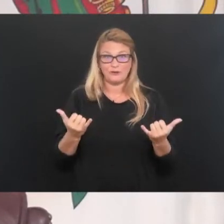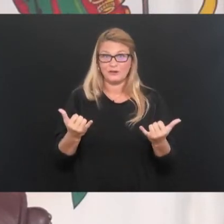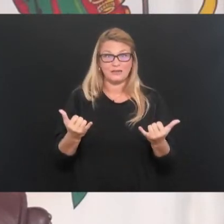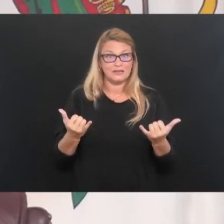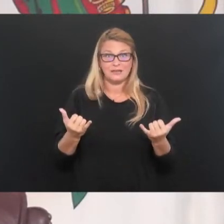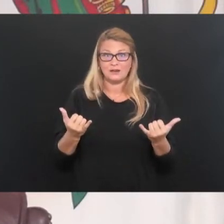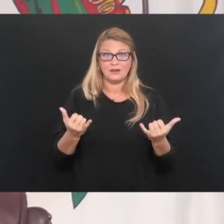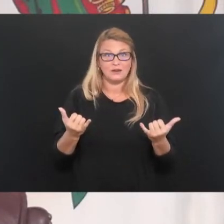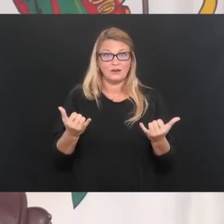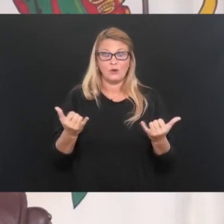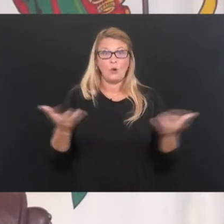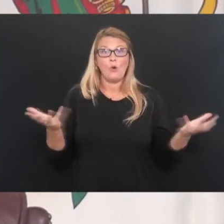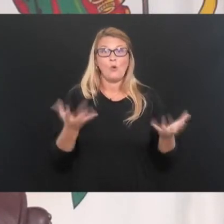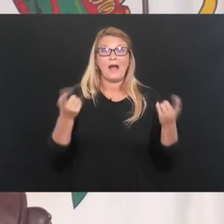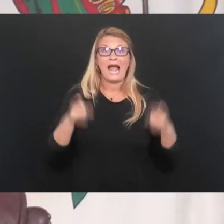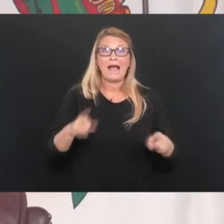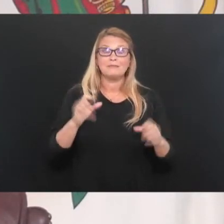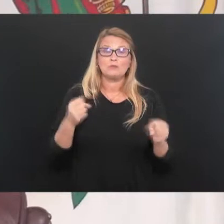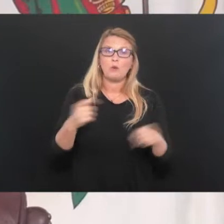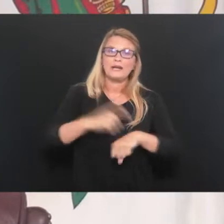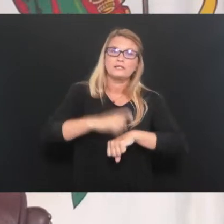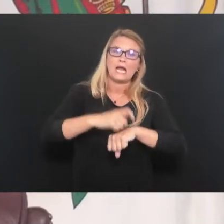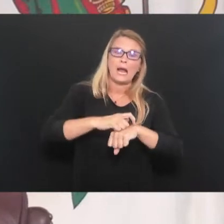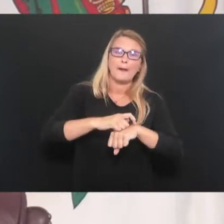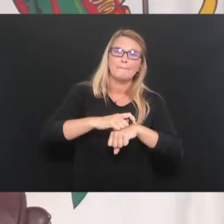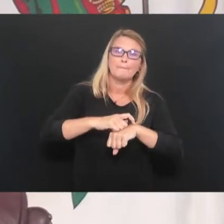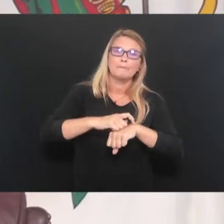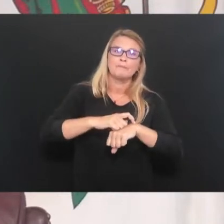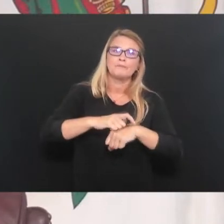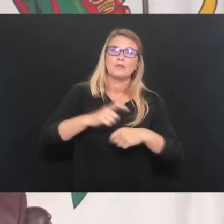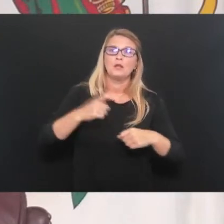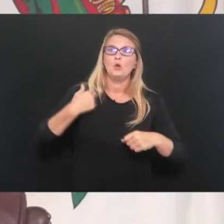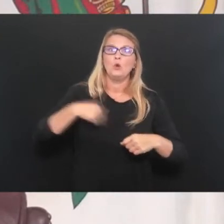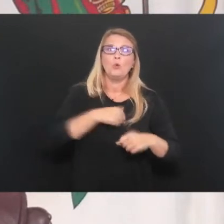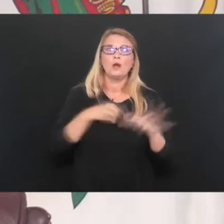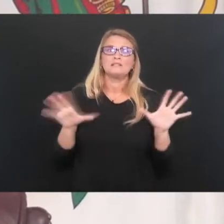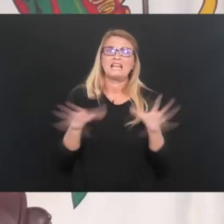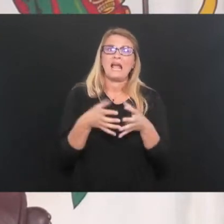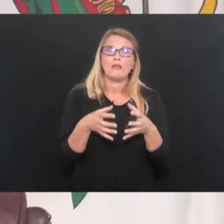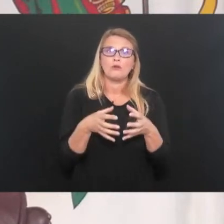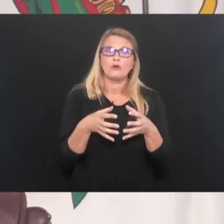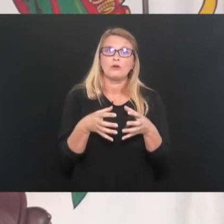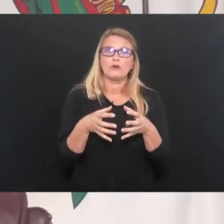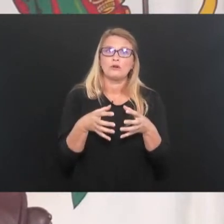yet. You know, when winter comes, we're more together.